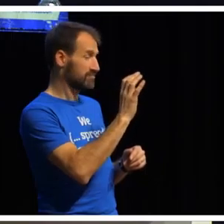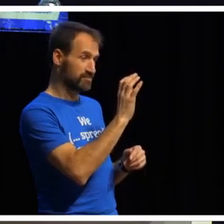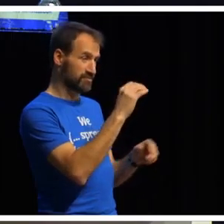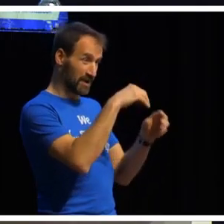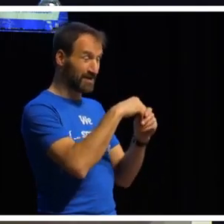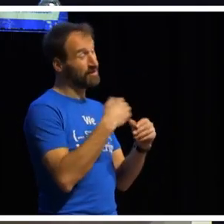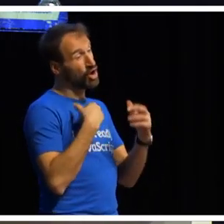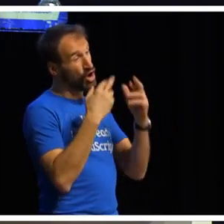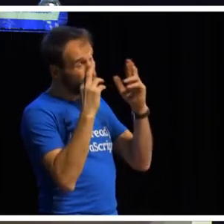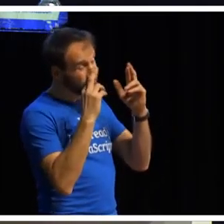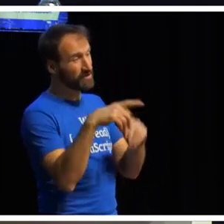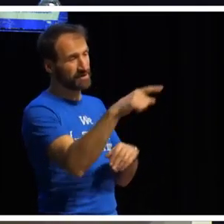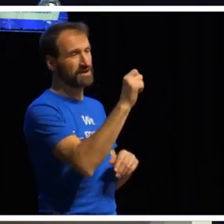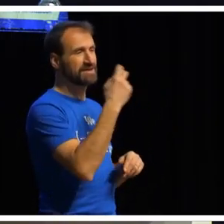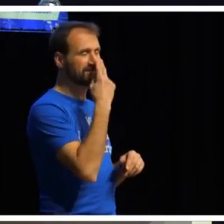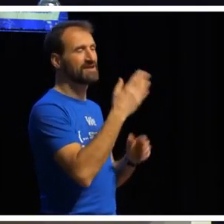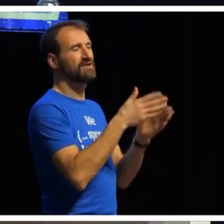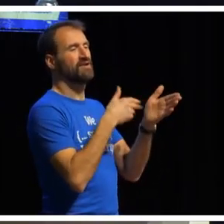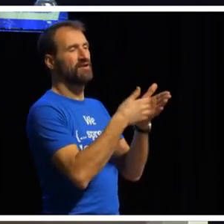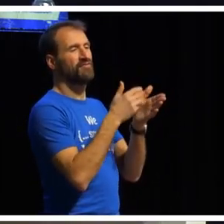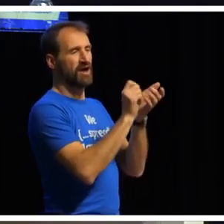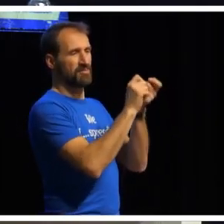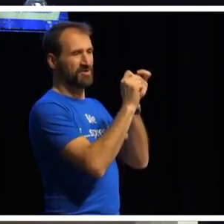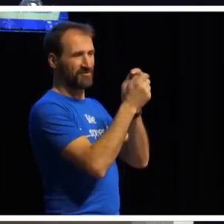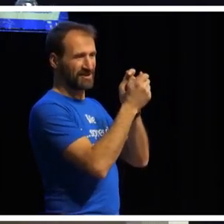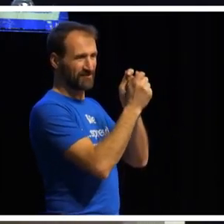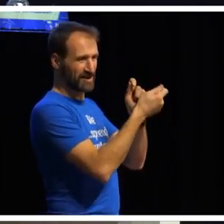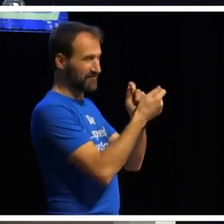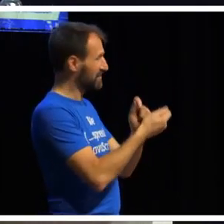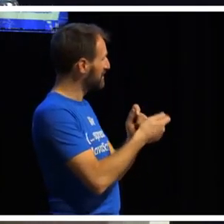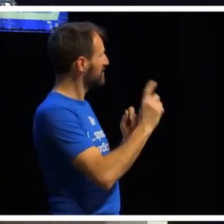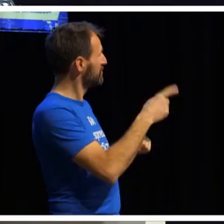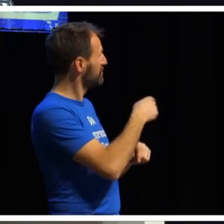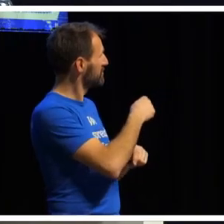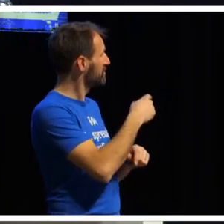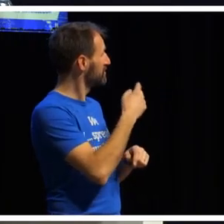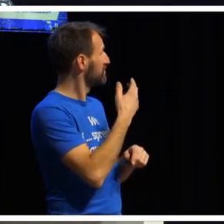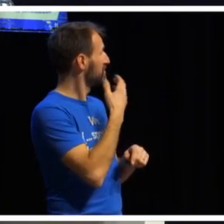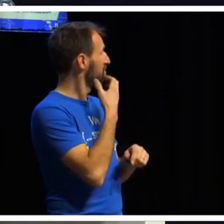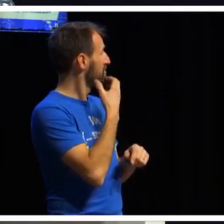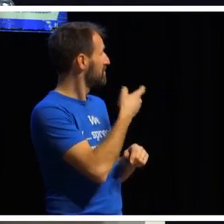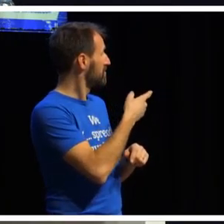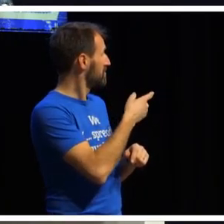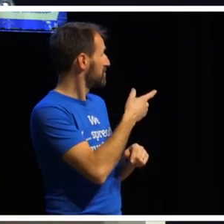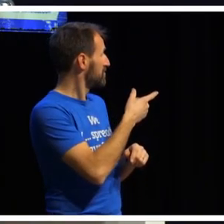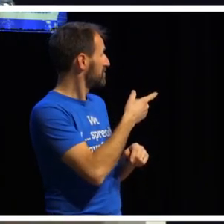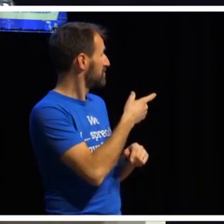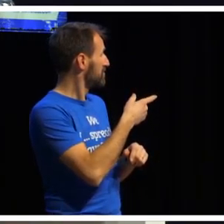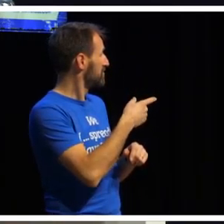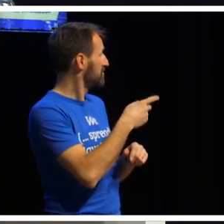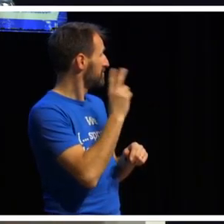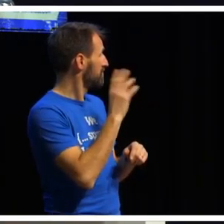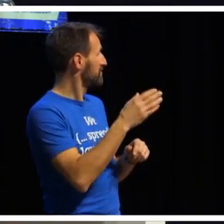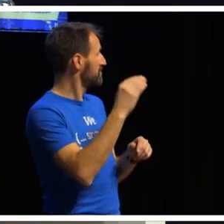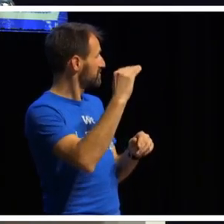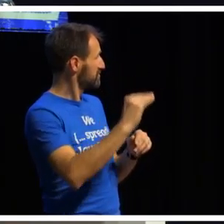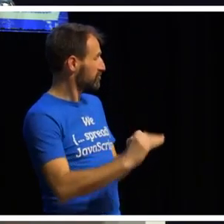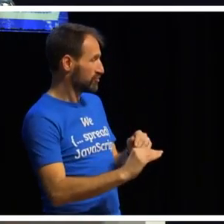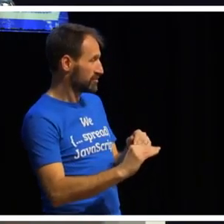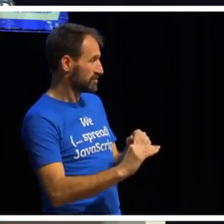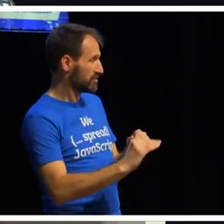at the moment, they're big and negative. But if I bring this close, we'll see the Y value goes quite positive. And then when it's low in here,